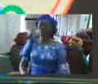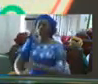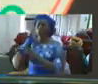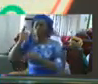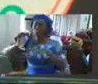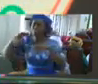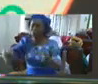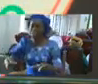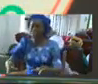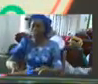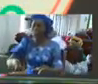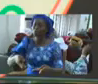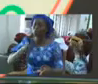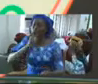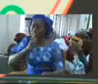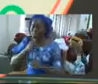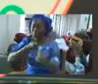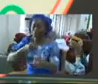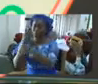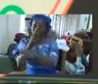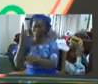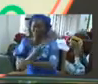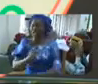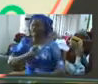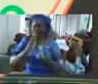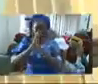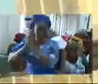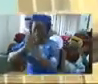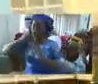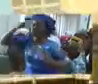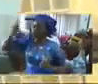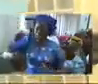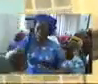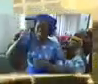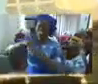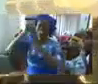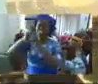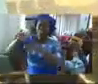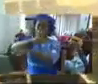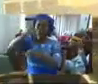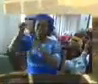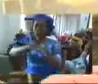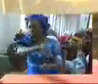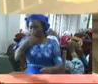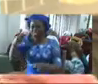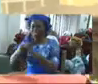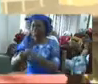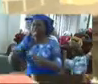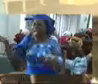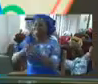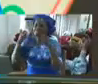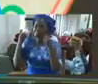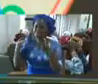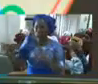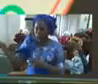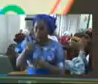I decree in the name that's above every other name, as many of you as we really, really thank God